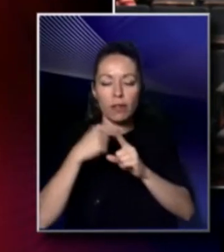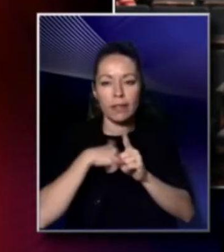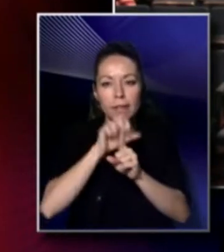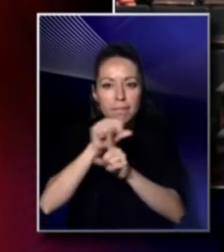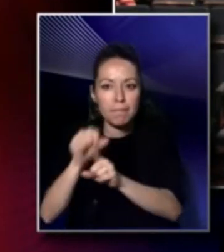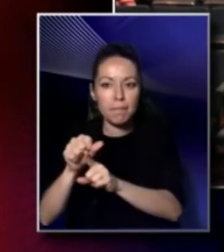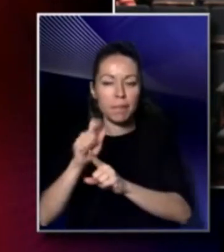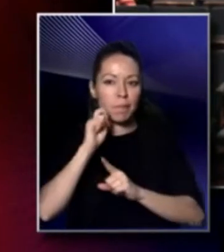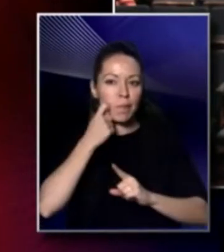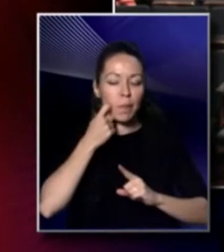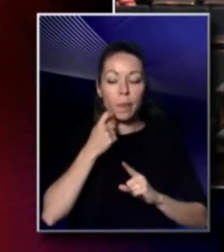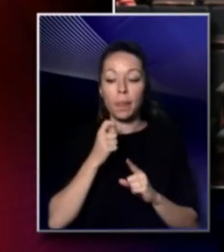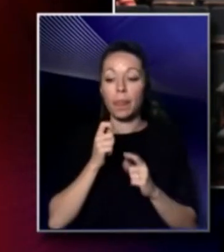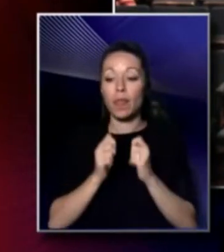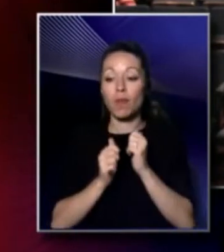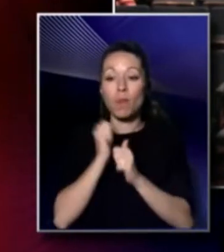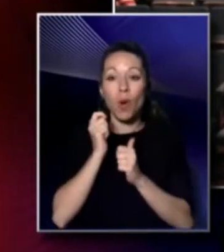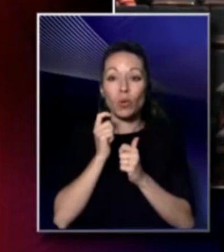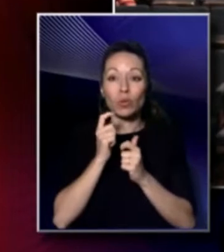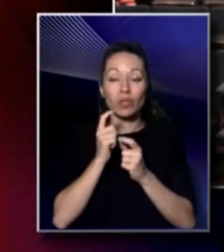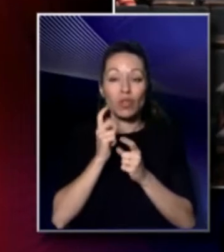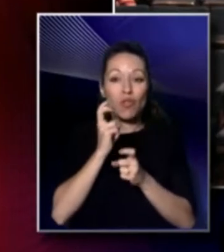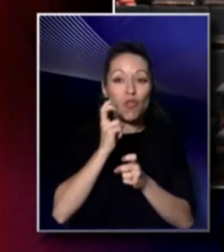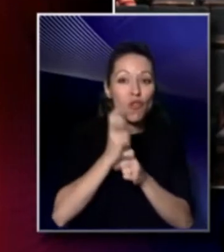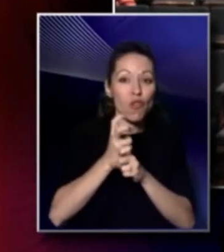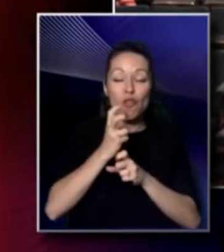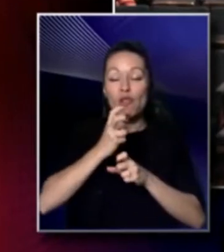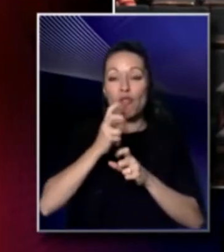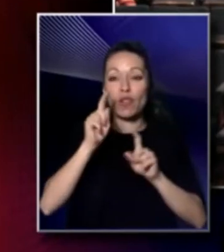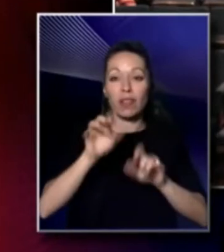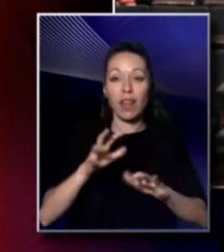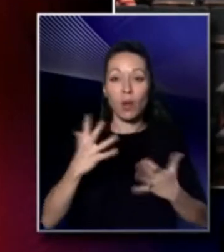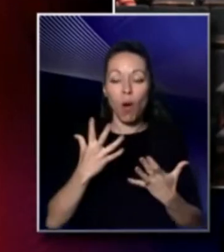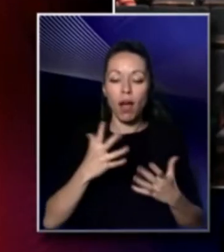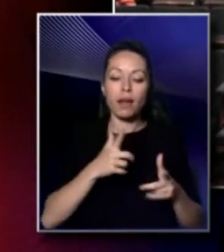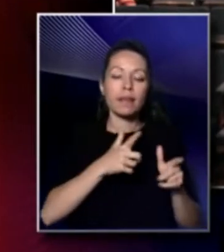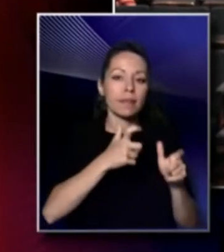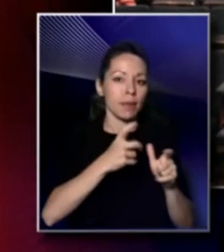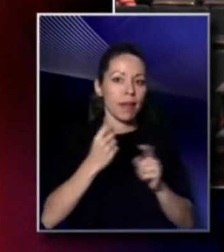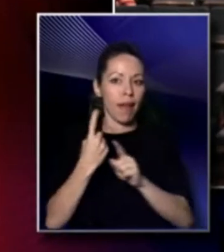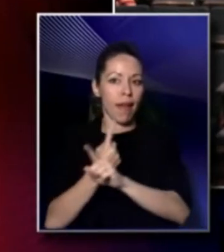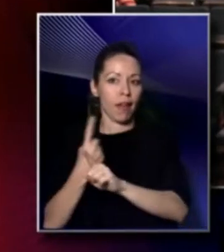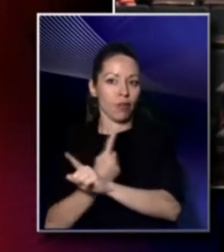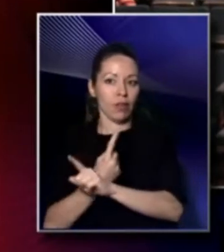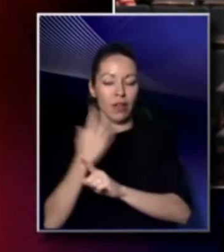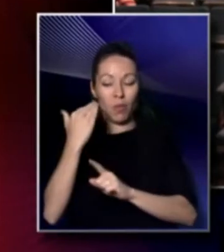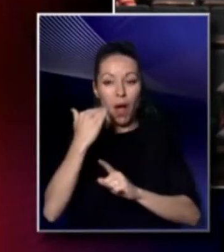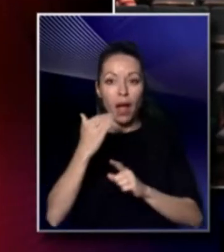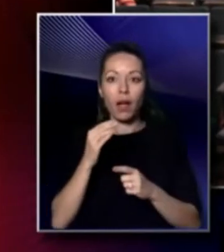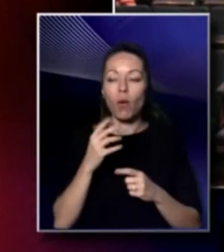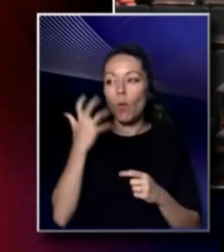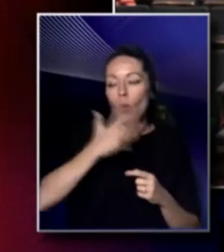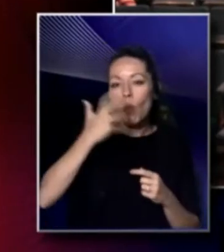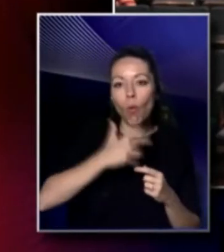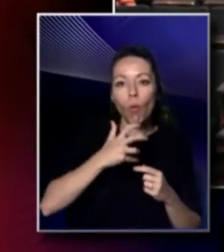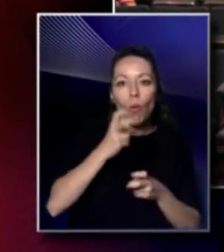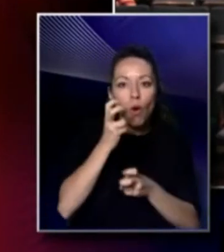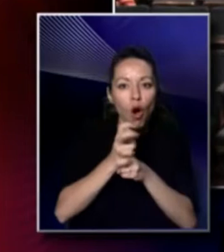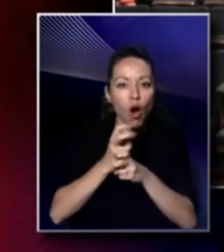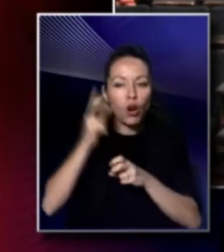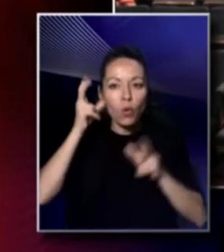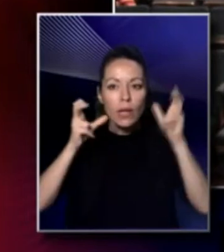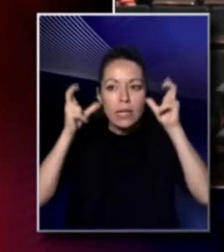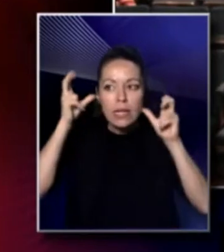hardest test was speed and accuracy, because it was hard to listen with all of